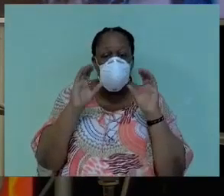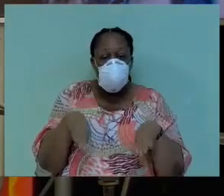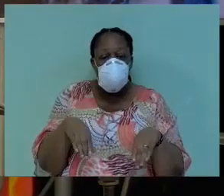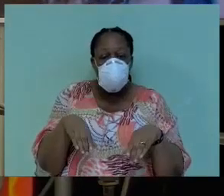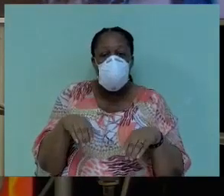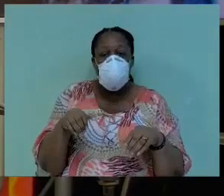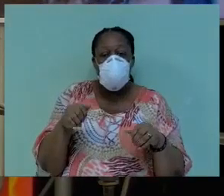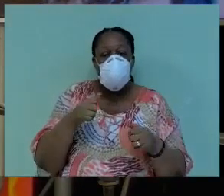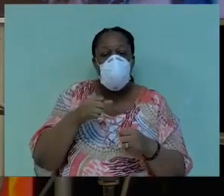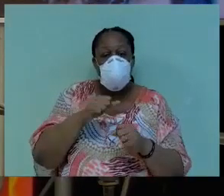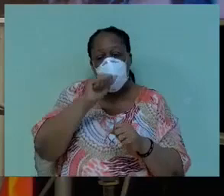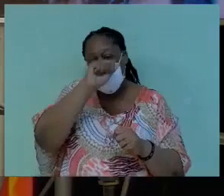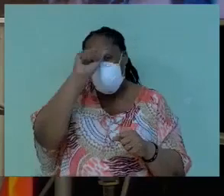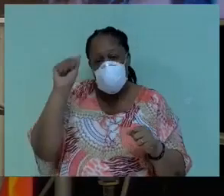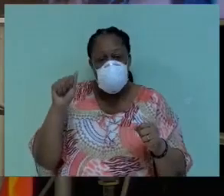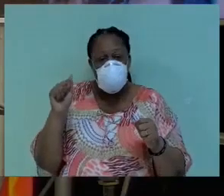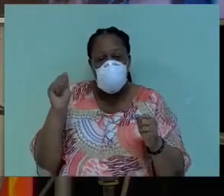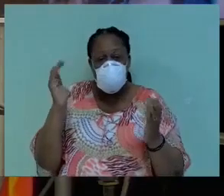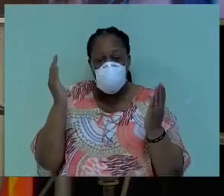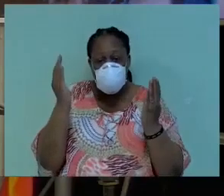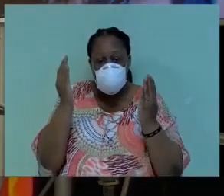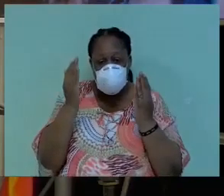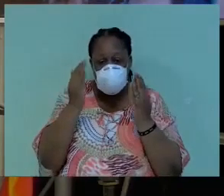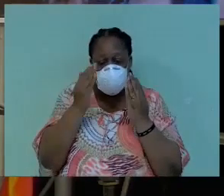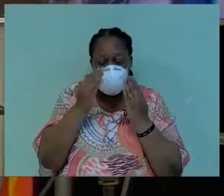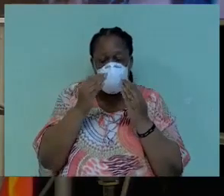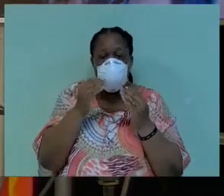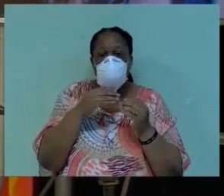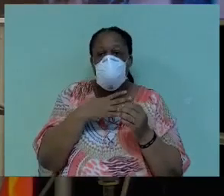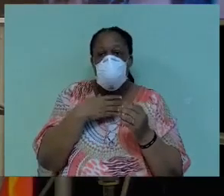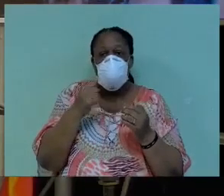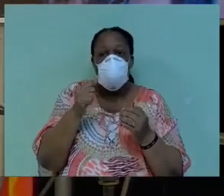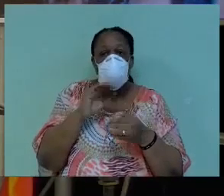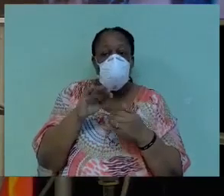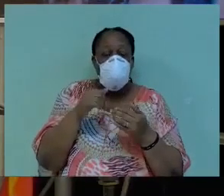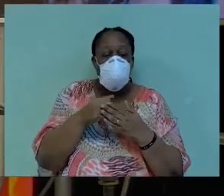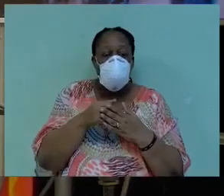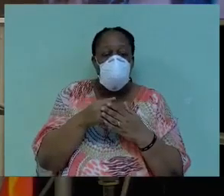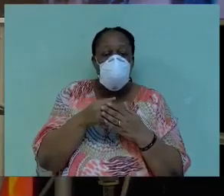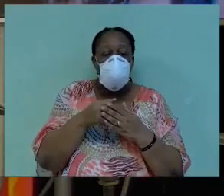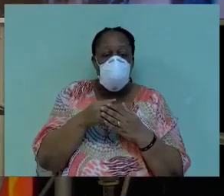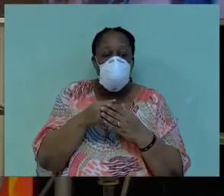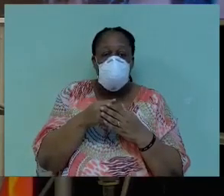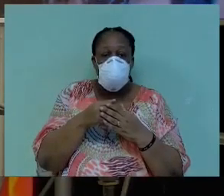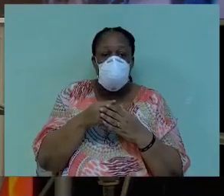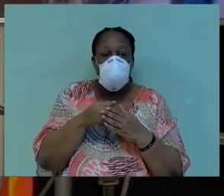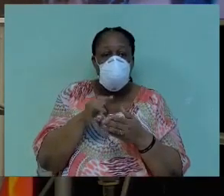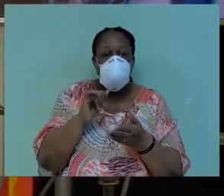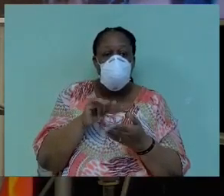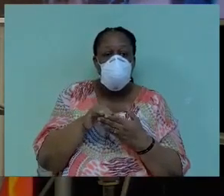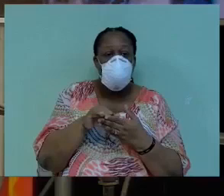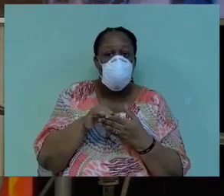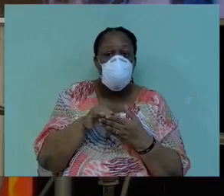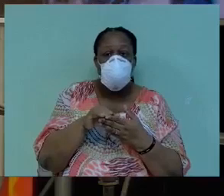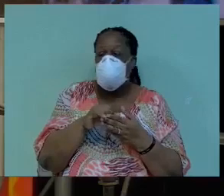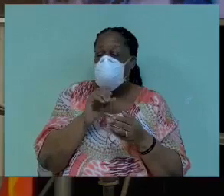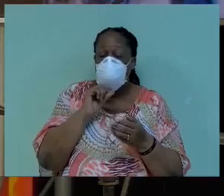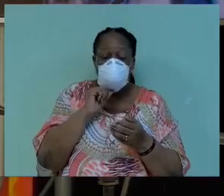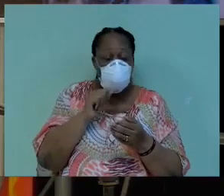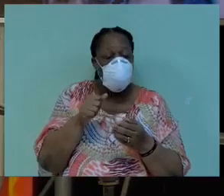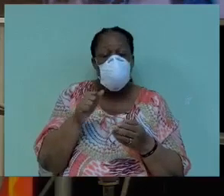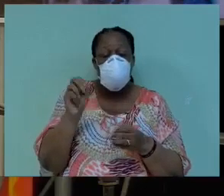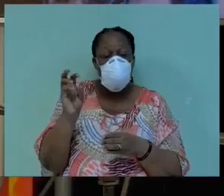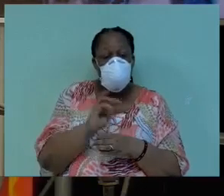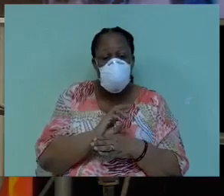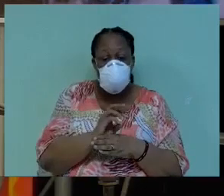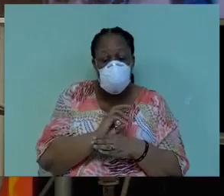increase your heart rate. And if you are sensitive to these things, then you can have deleterious side effects. And so no one expects in